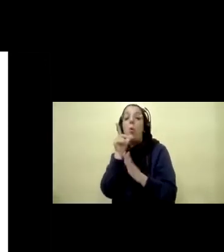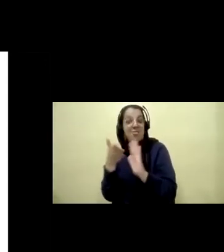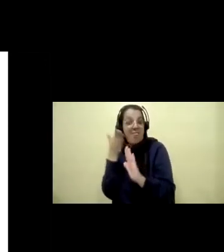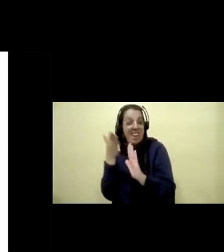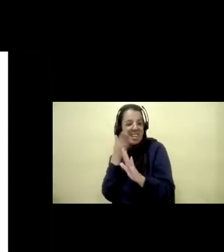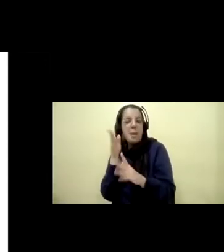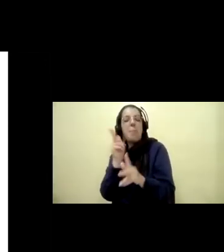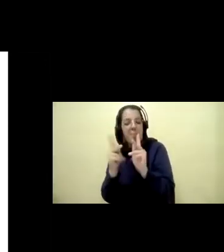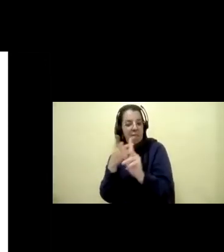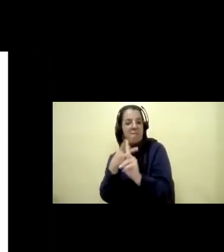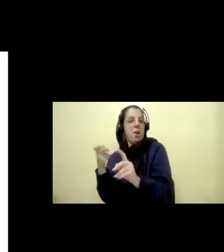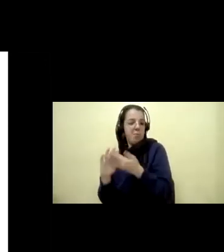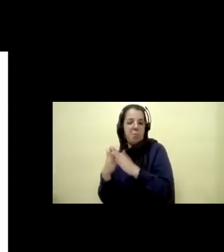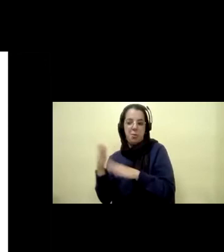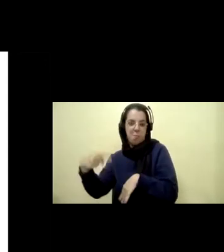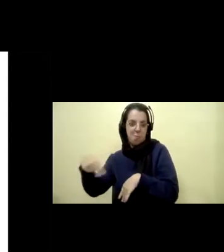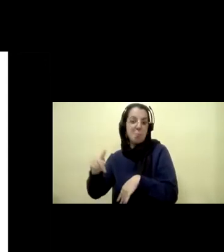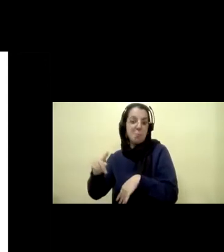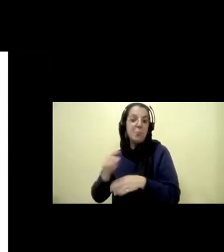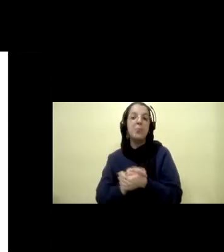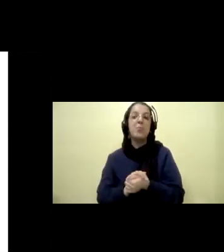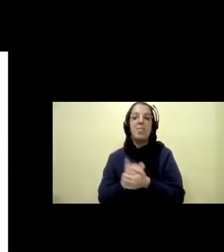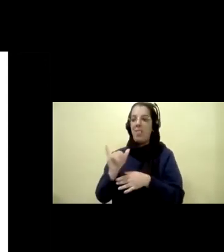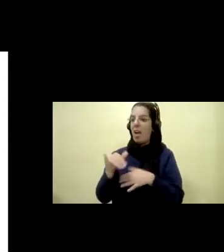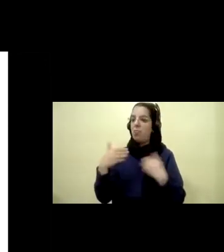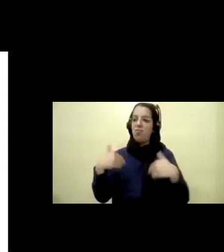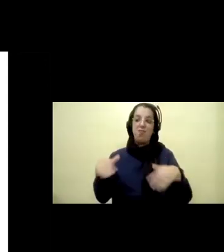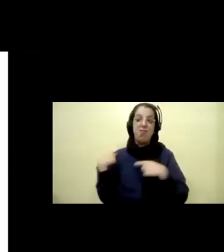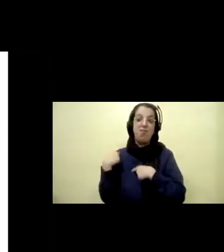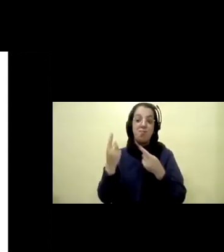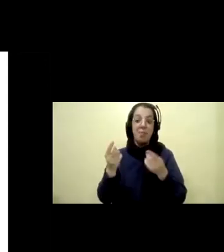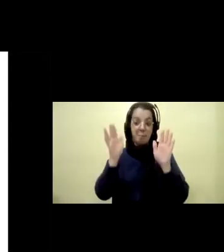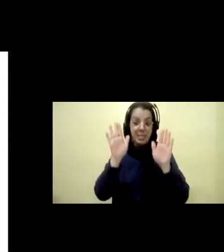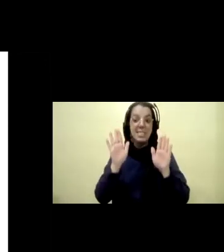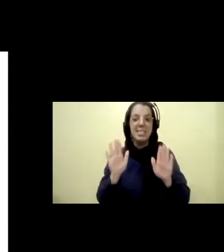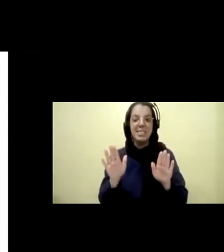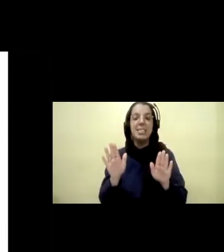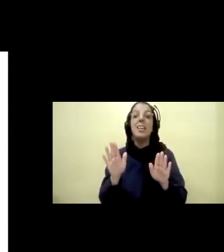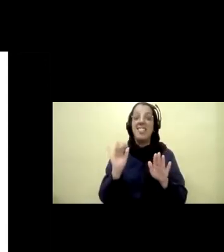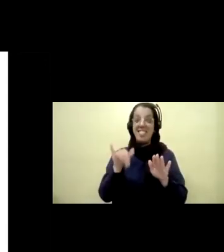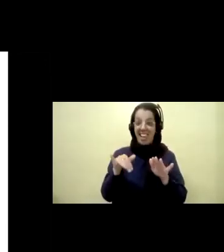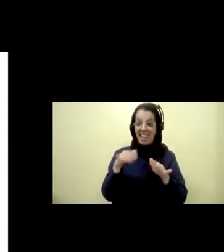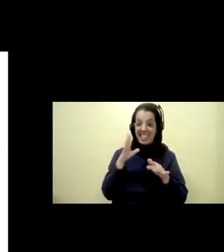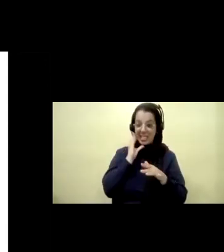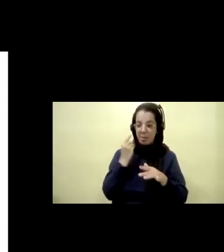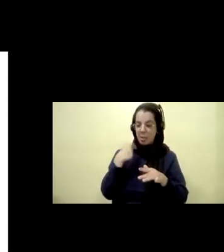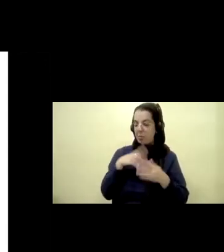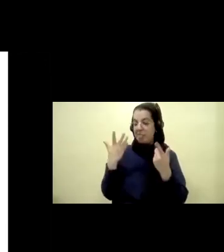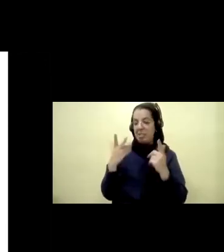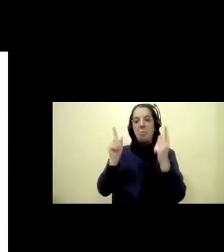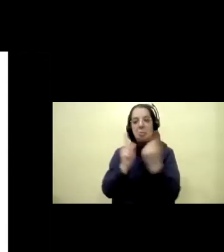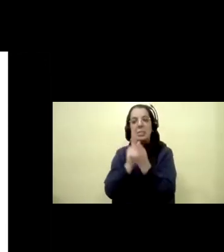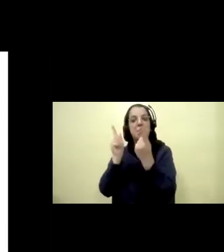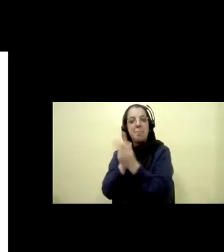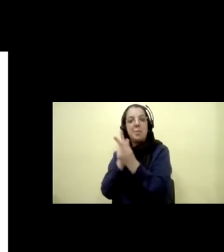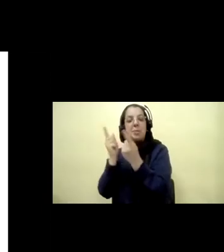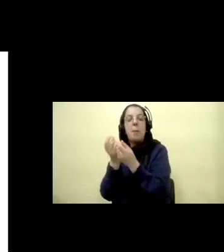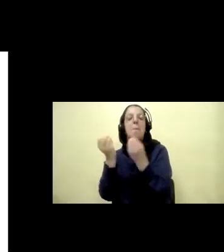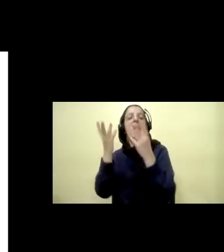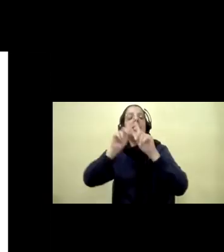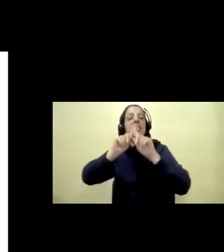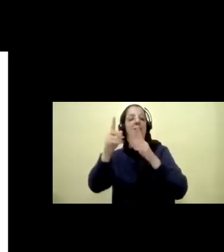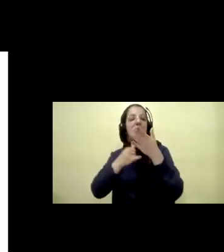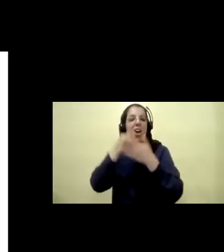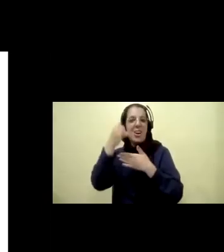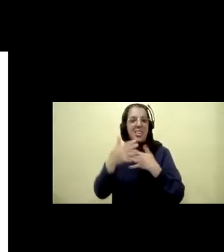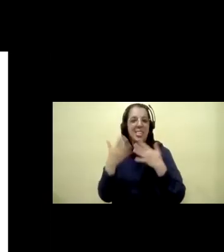community. So that's been really amazing, and through that we've met lots of really incredible new artists, and hopefully they're applying this year. That's what I really